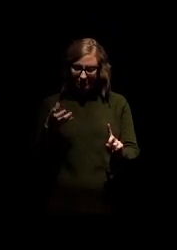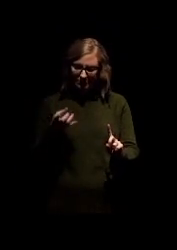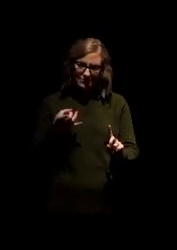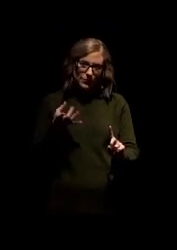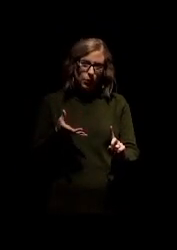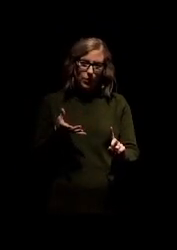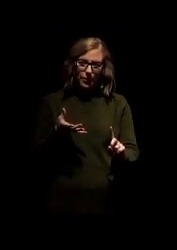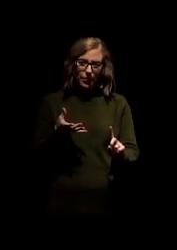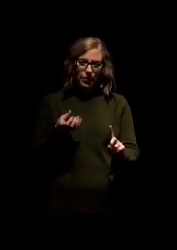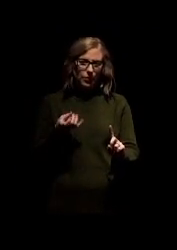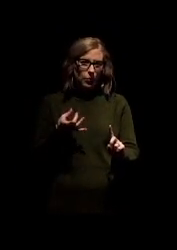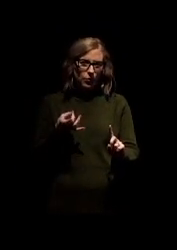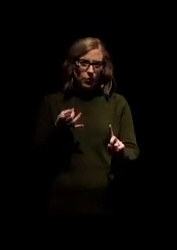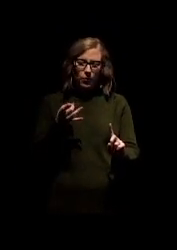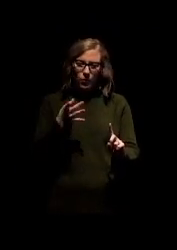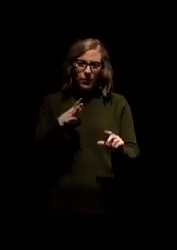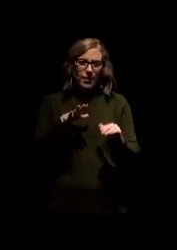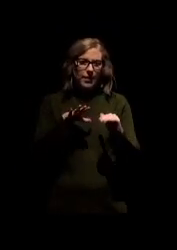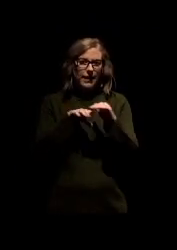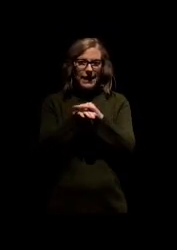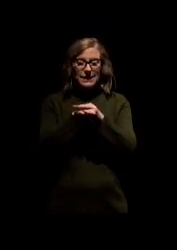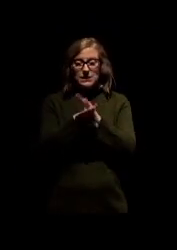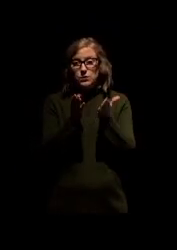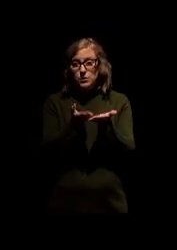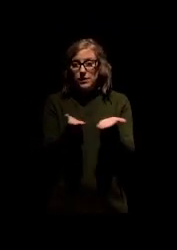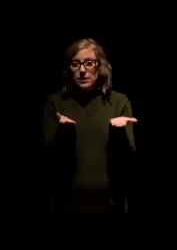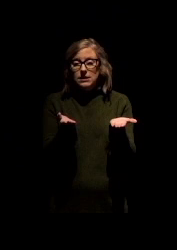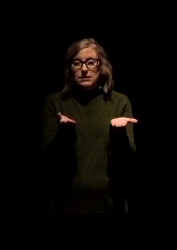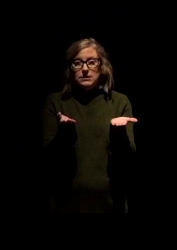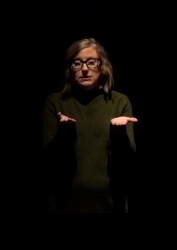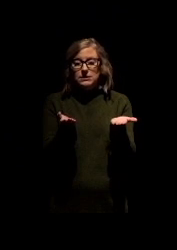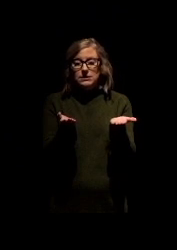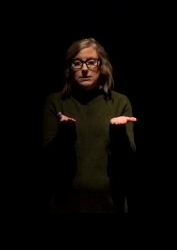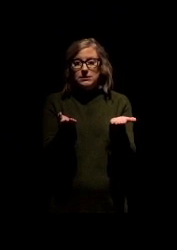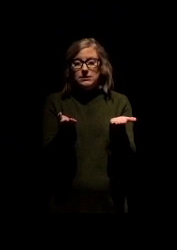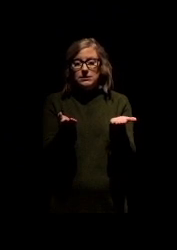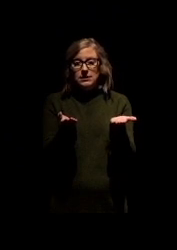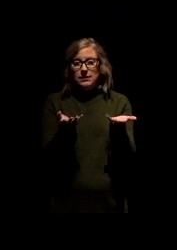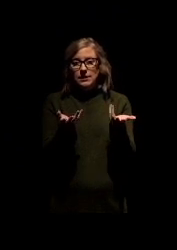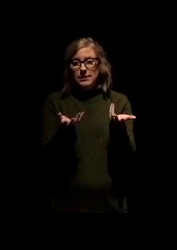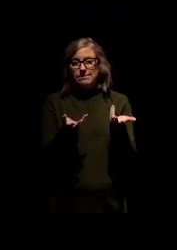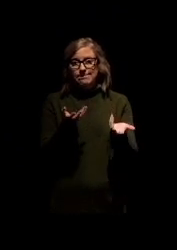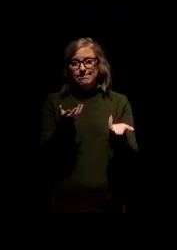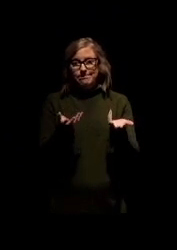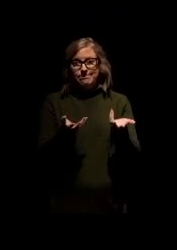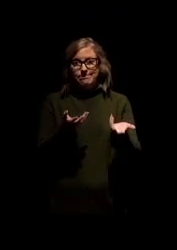horrible access to things that would